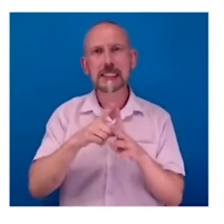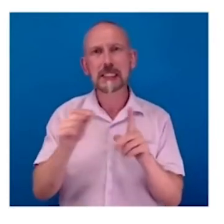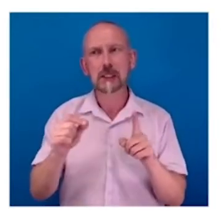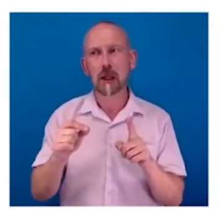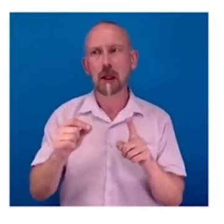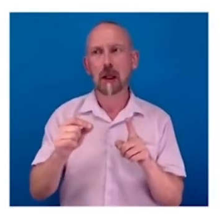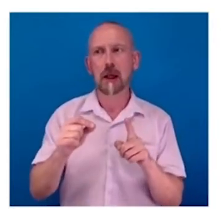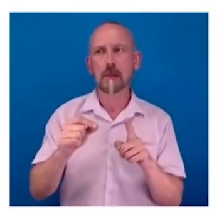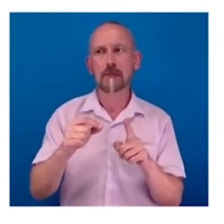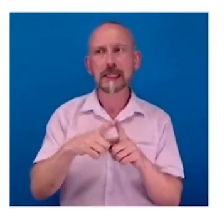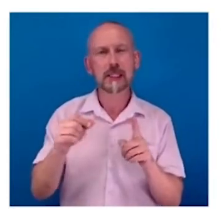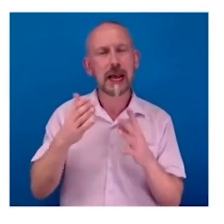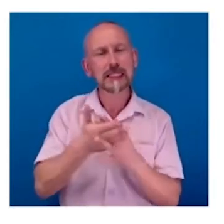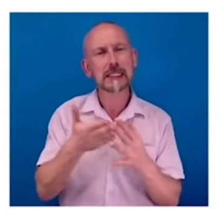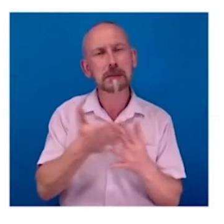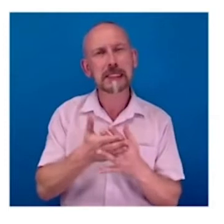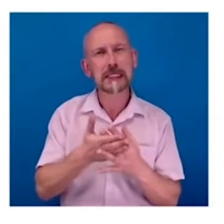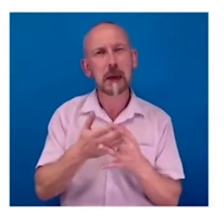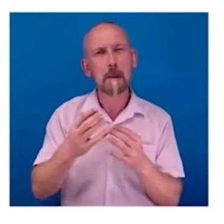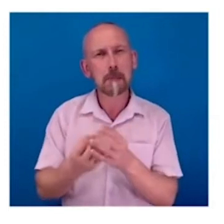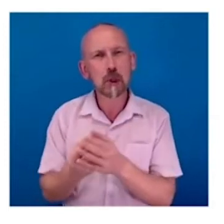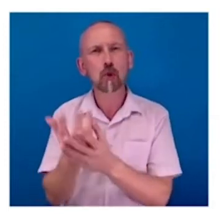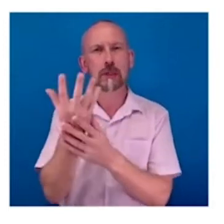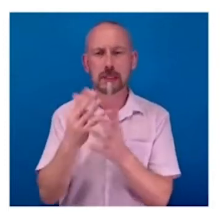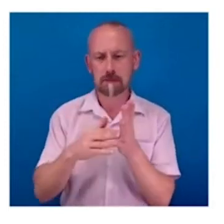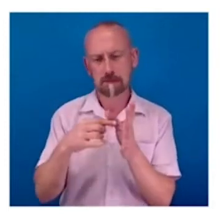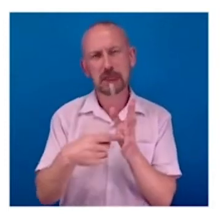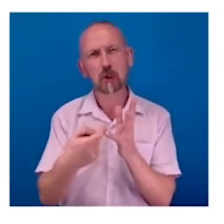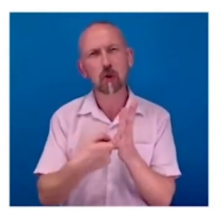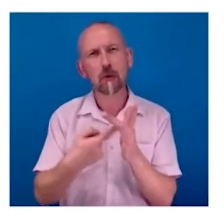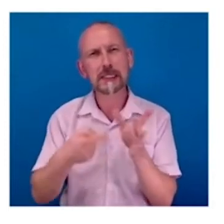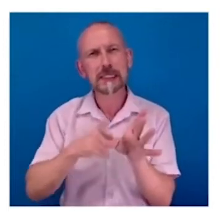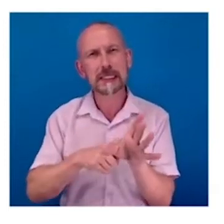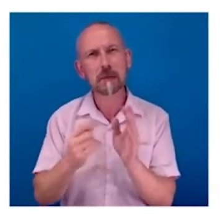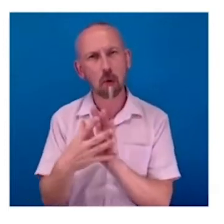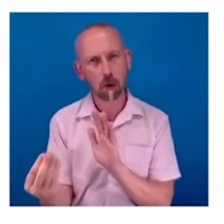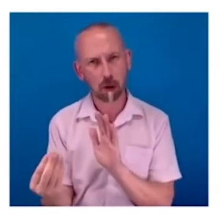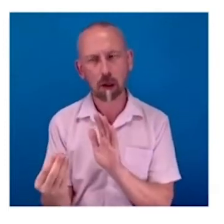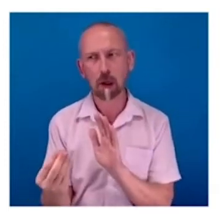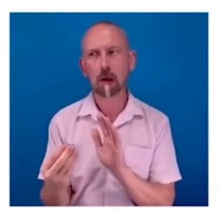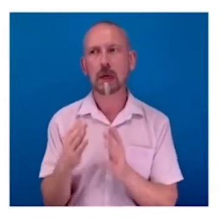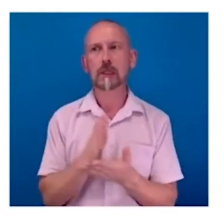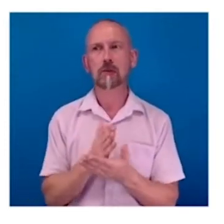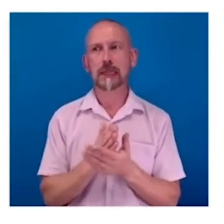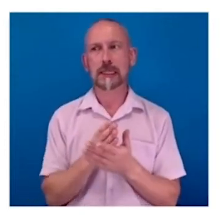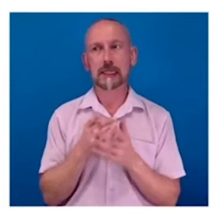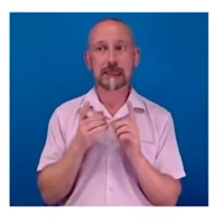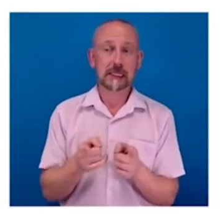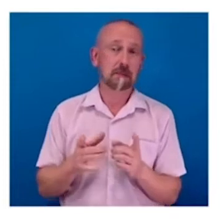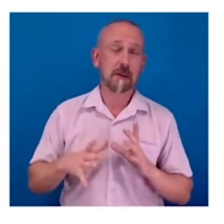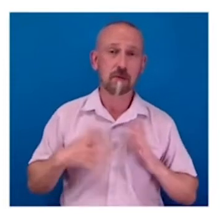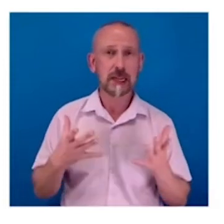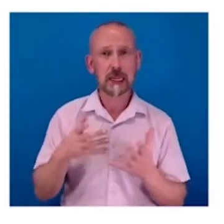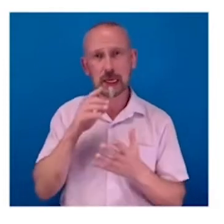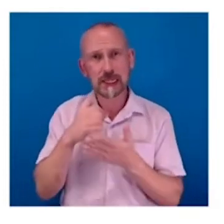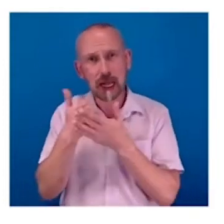organization through, and this is free to download, a very in-depth journey looking at different areas throughout their